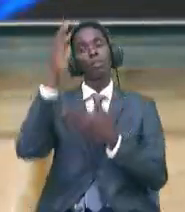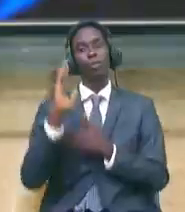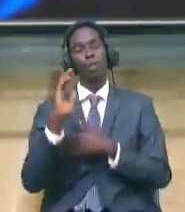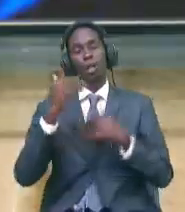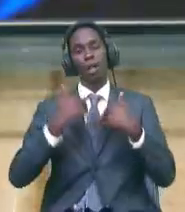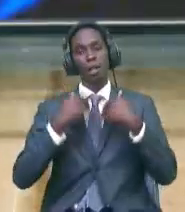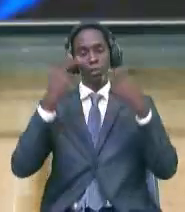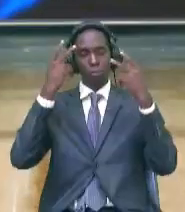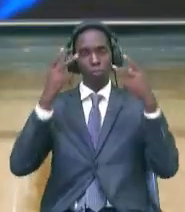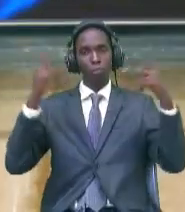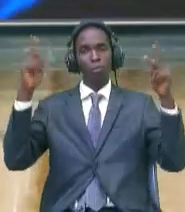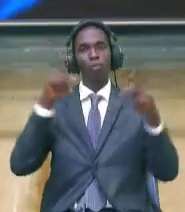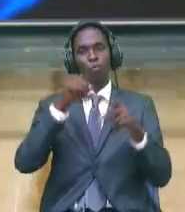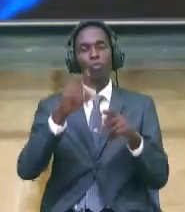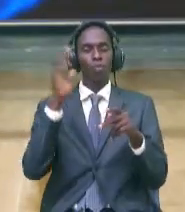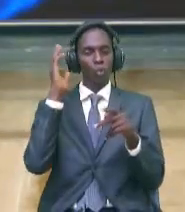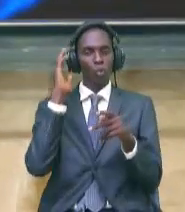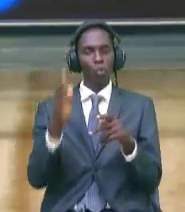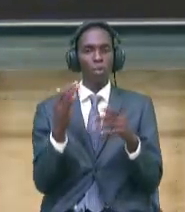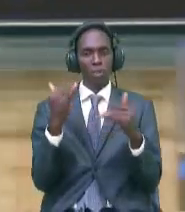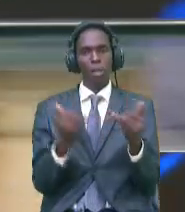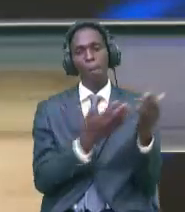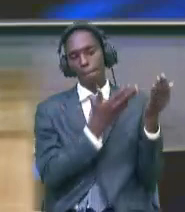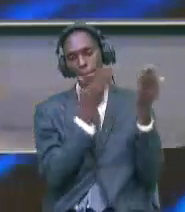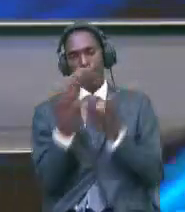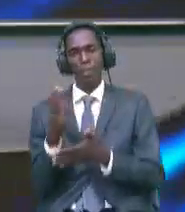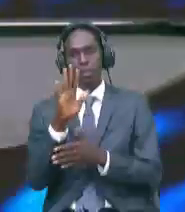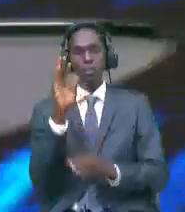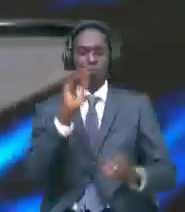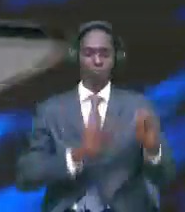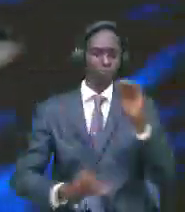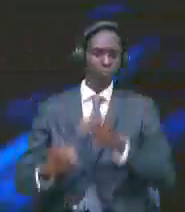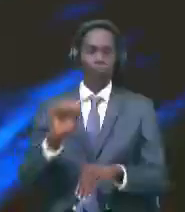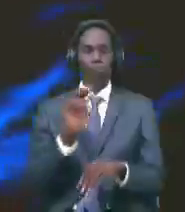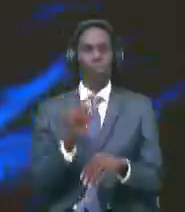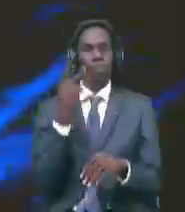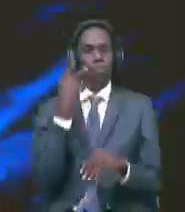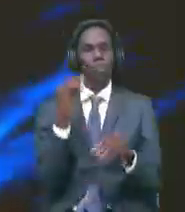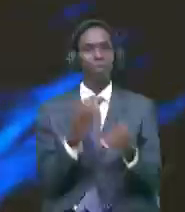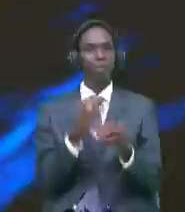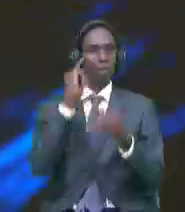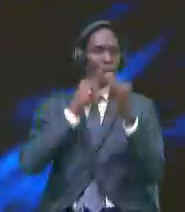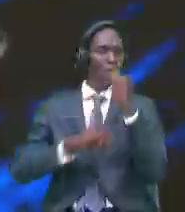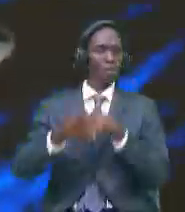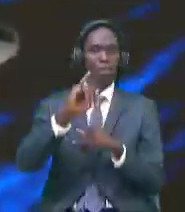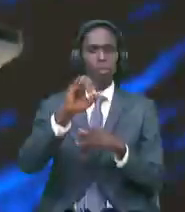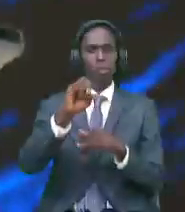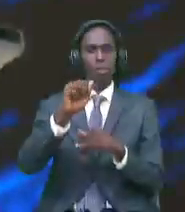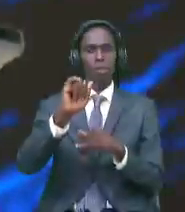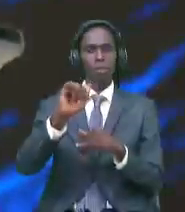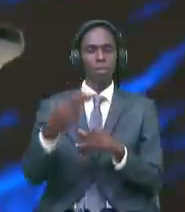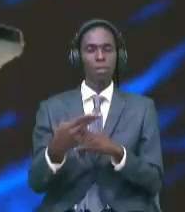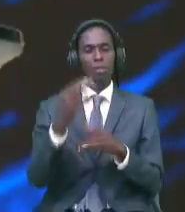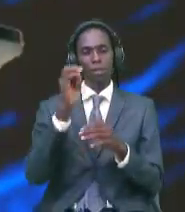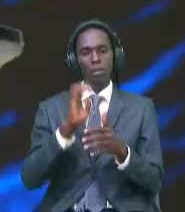bring your collection. Look at that Isaiah chapter 61 that I refer to now in verse 8.